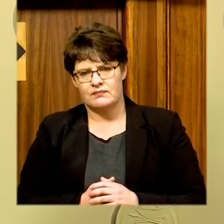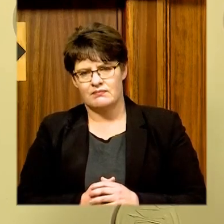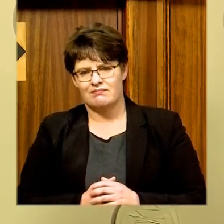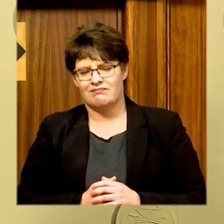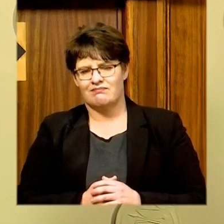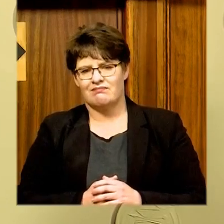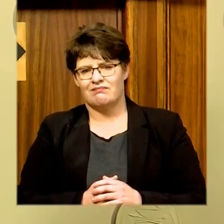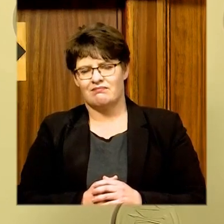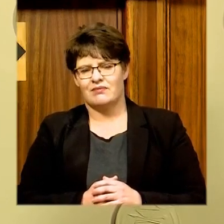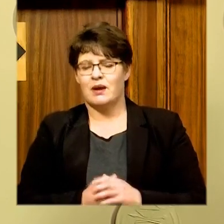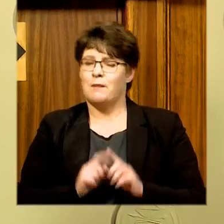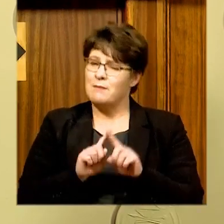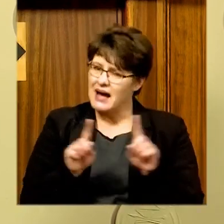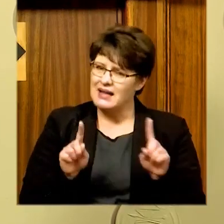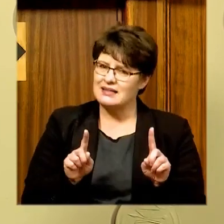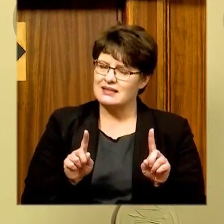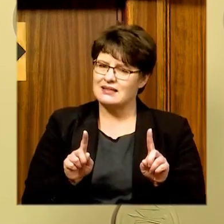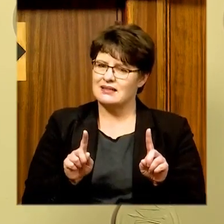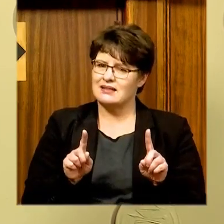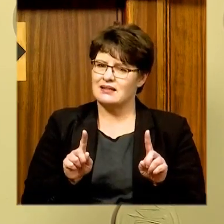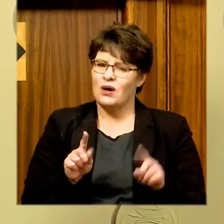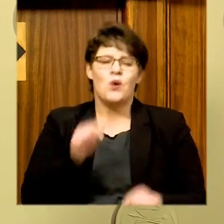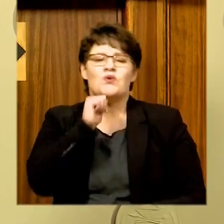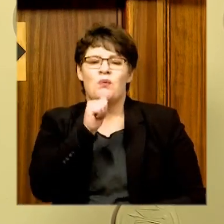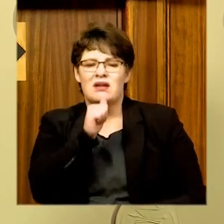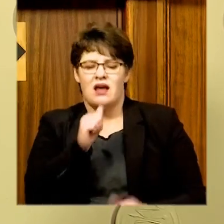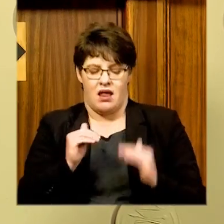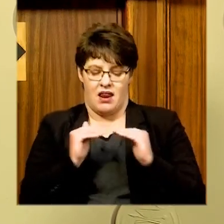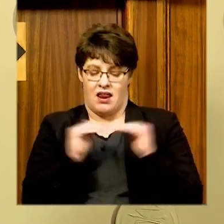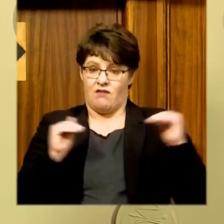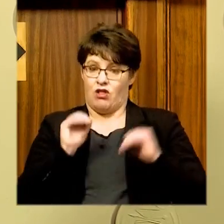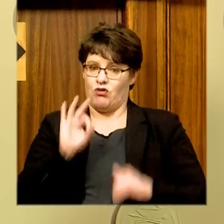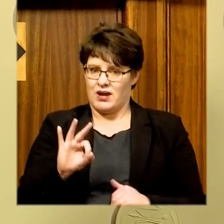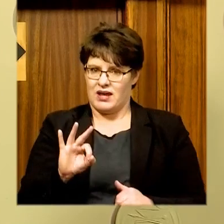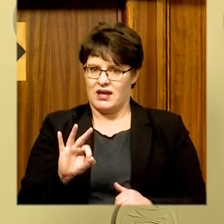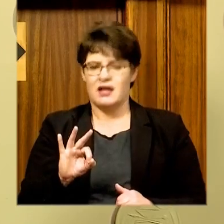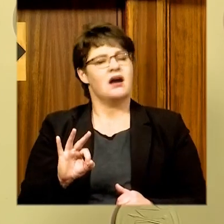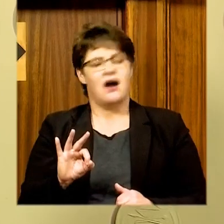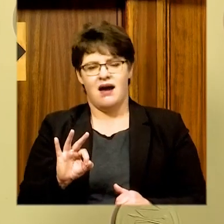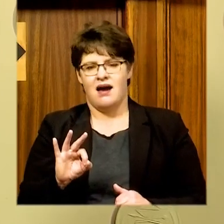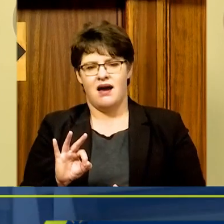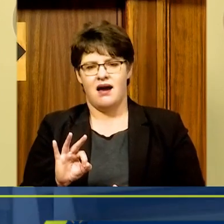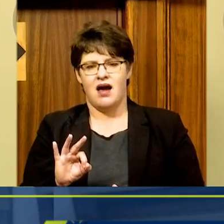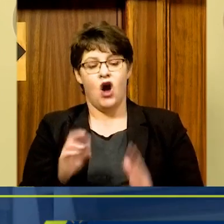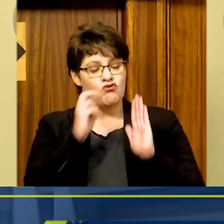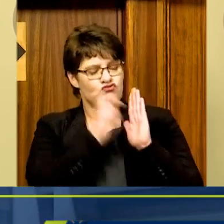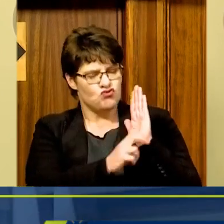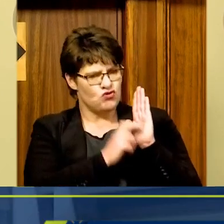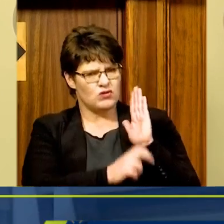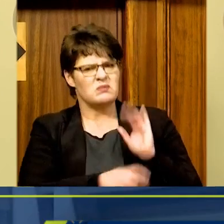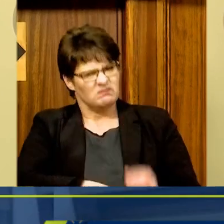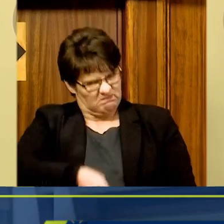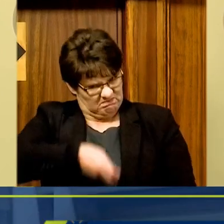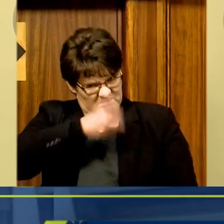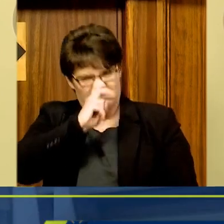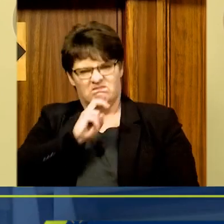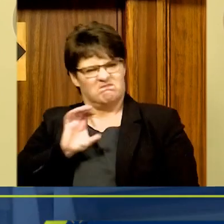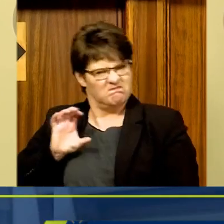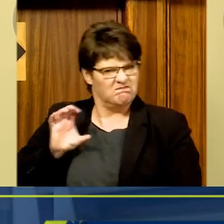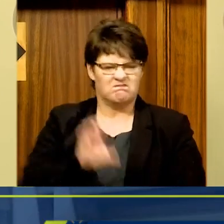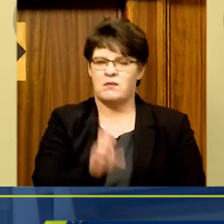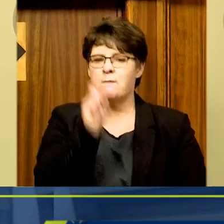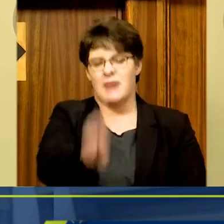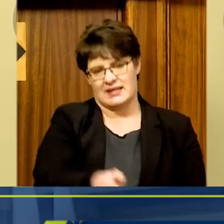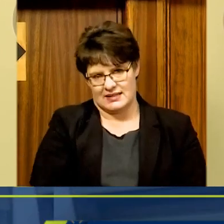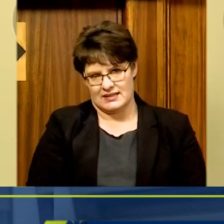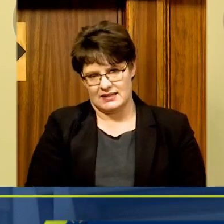But that we should, however, strengthen the enforcement of existing regulations and take